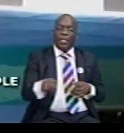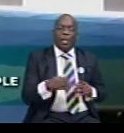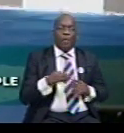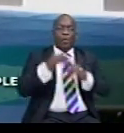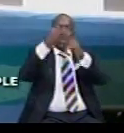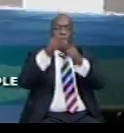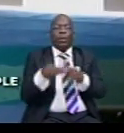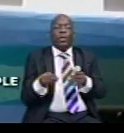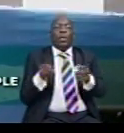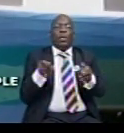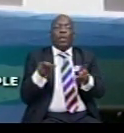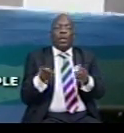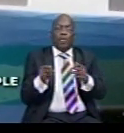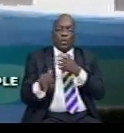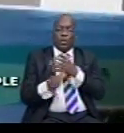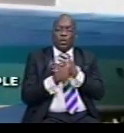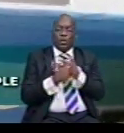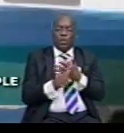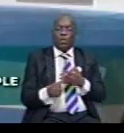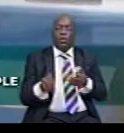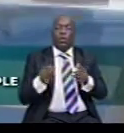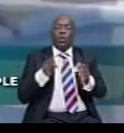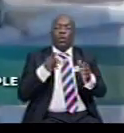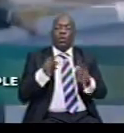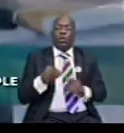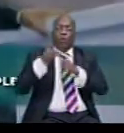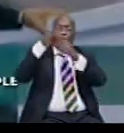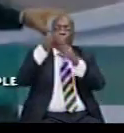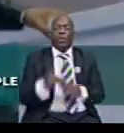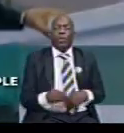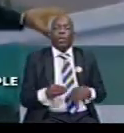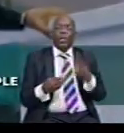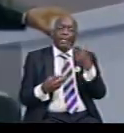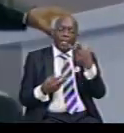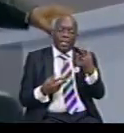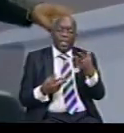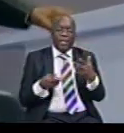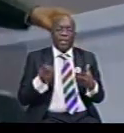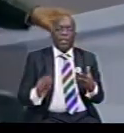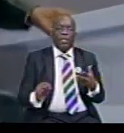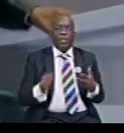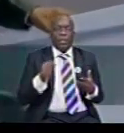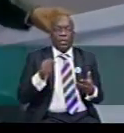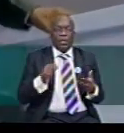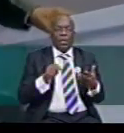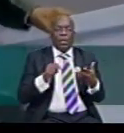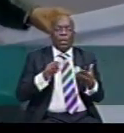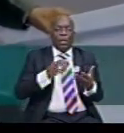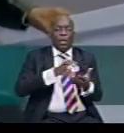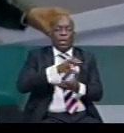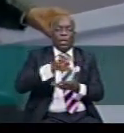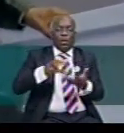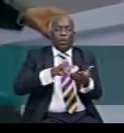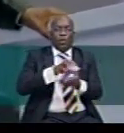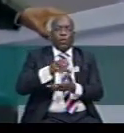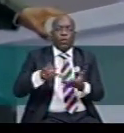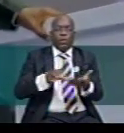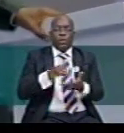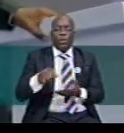peculiarities. Look at number three there. Number three, deluding perception of faithless